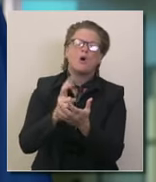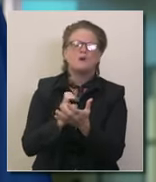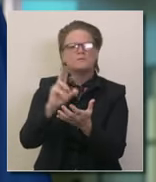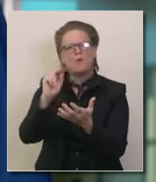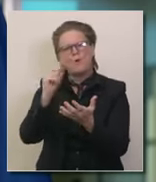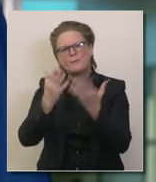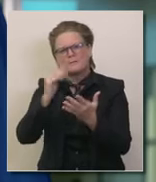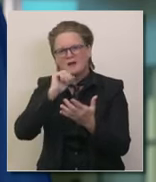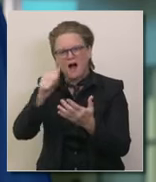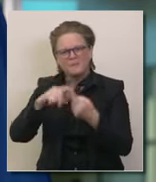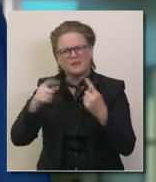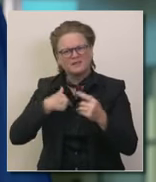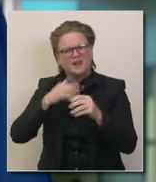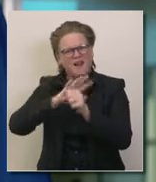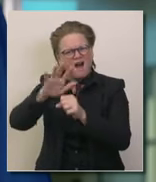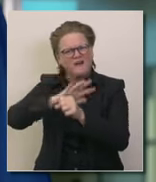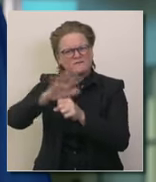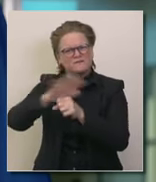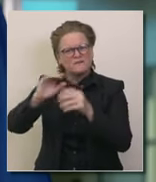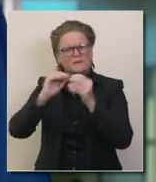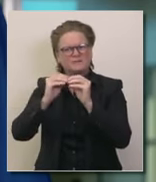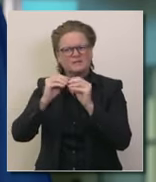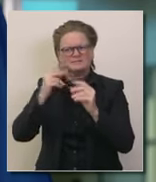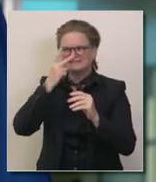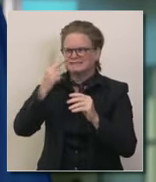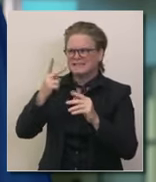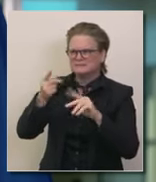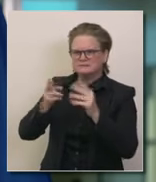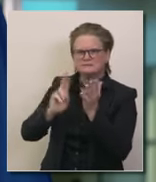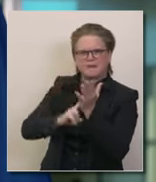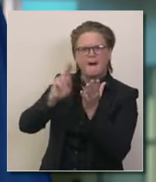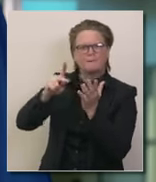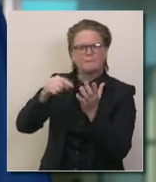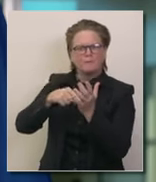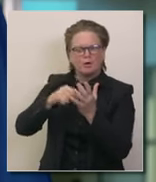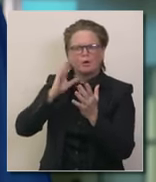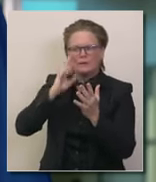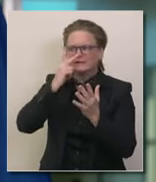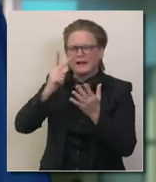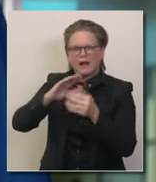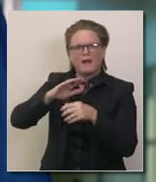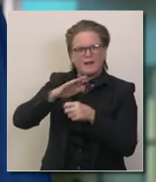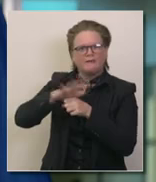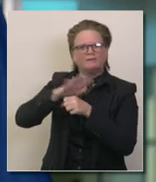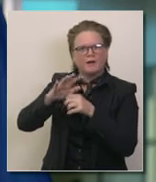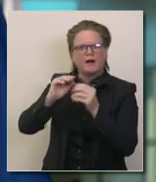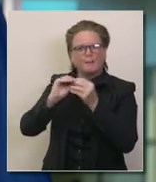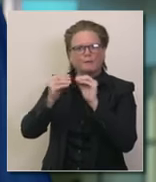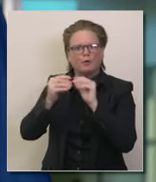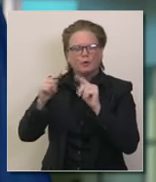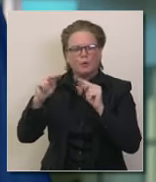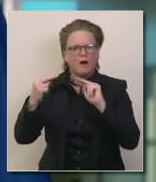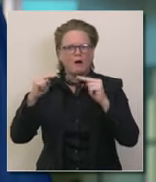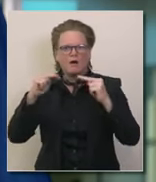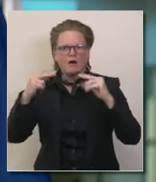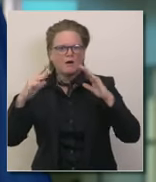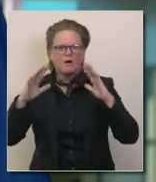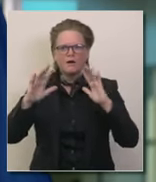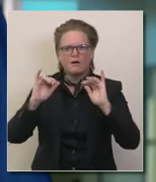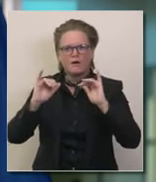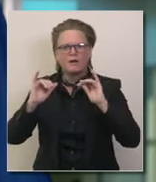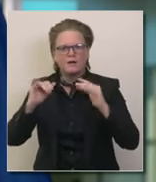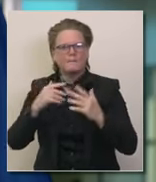be enough to make this meaningful. But Apple and Google will also be helping in that promotion you can do the same. And I appreciate your question and